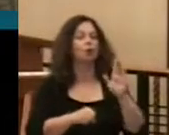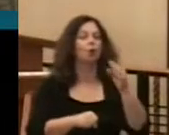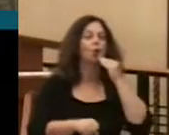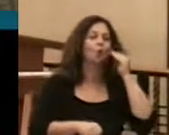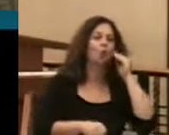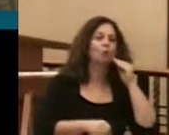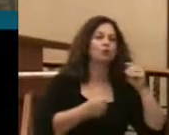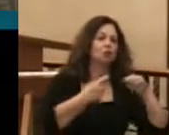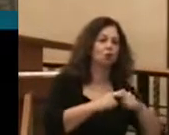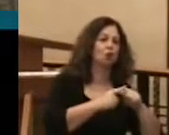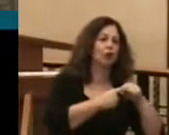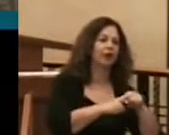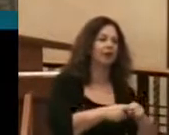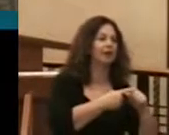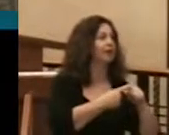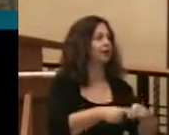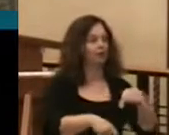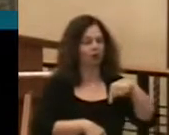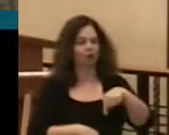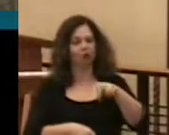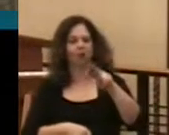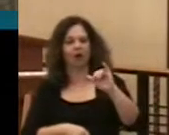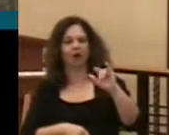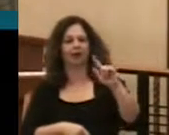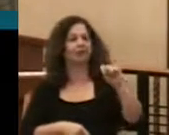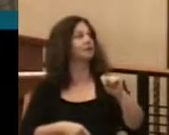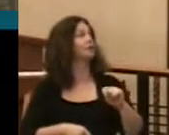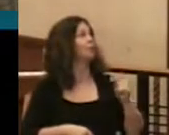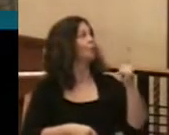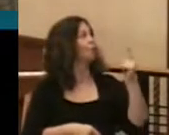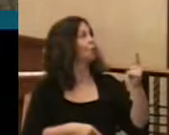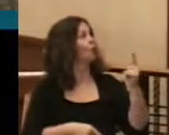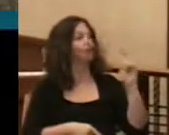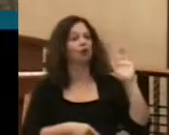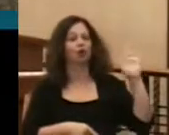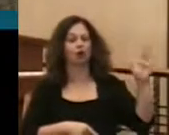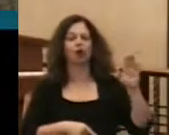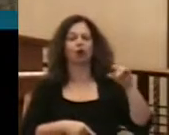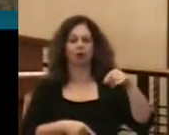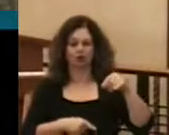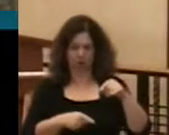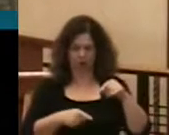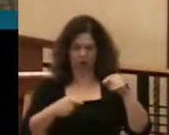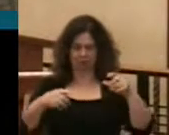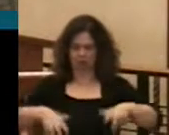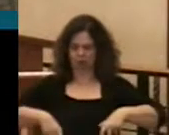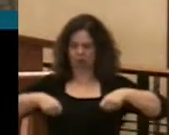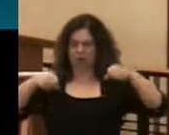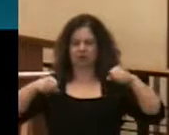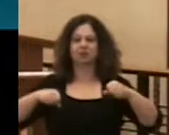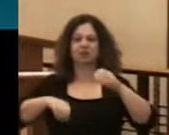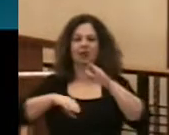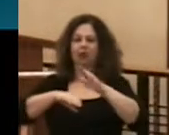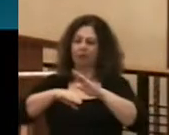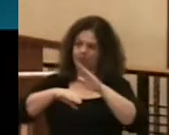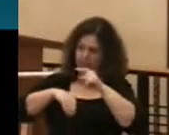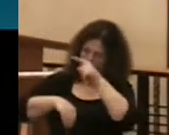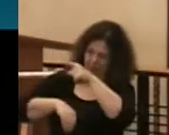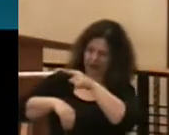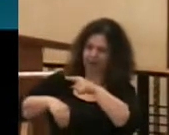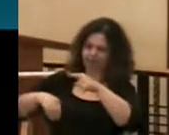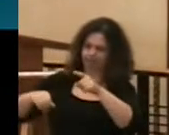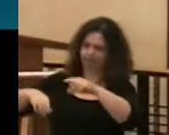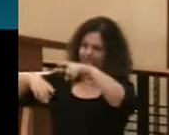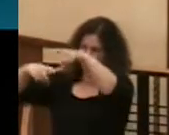quilt tops. One of her quilts and its story is on display in the gathering area. And the Bethel rummage sale